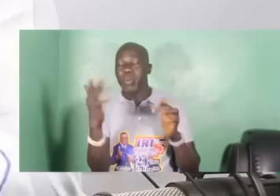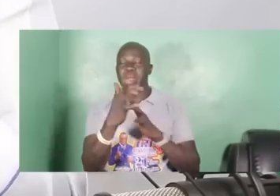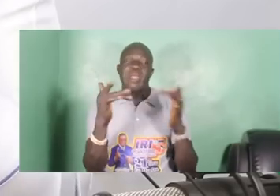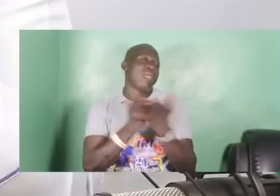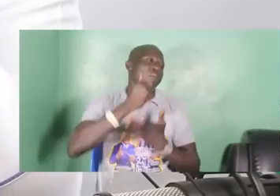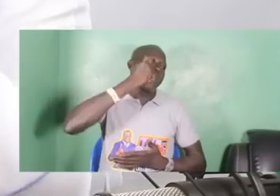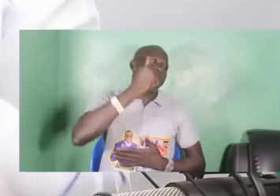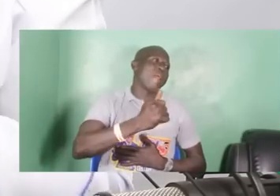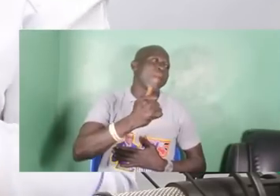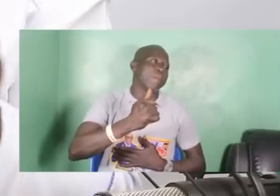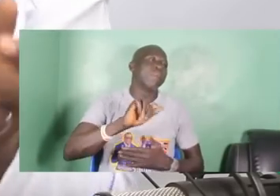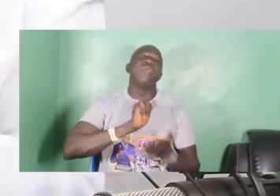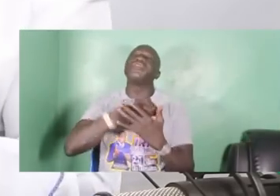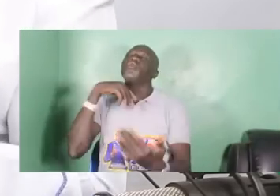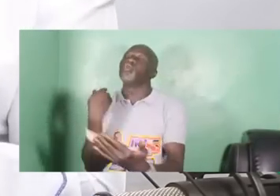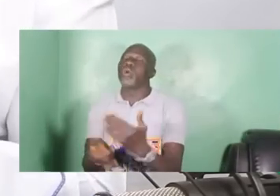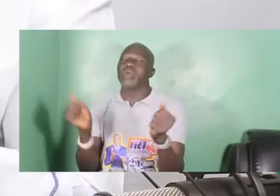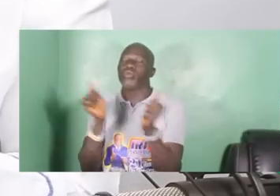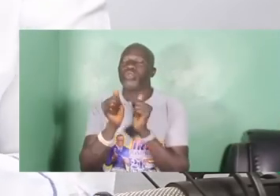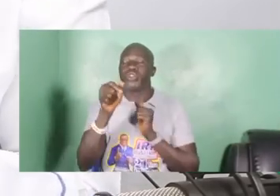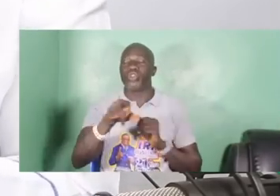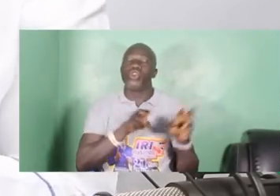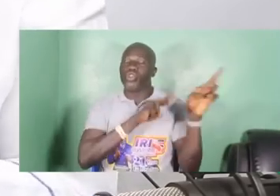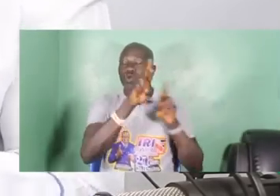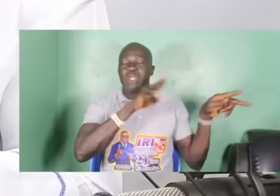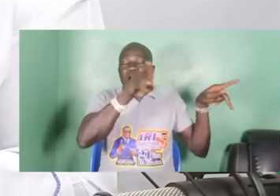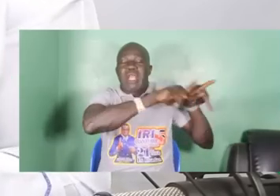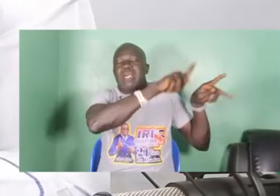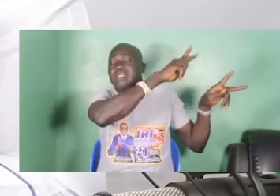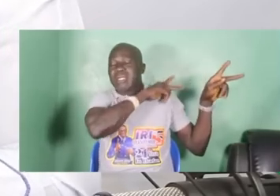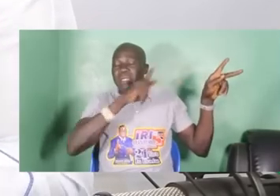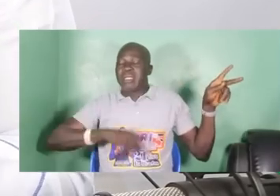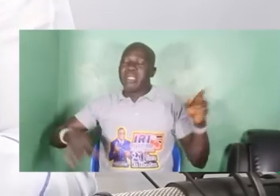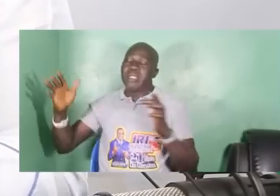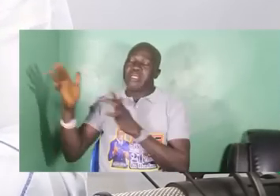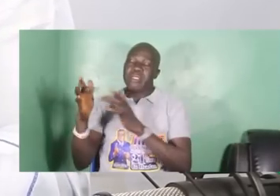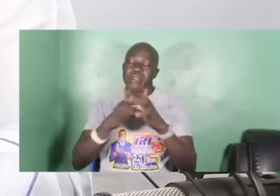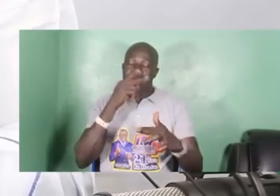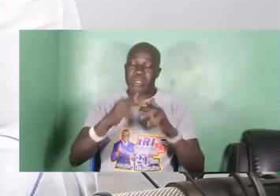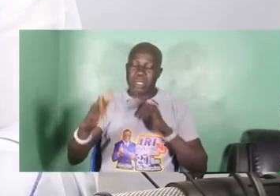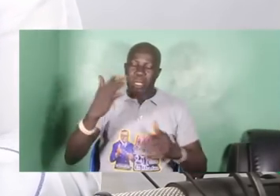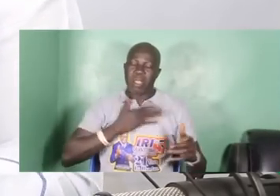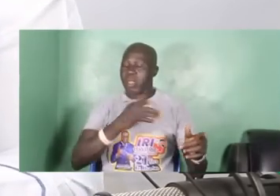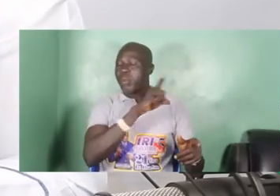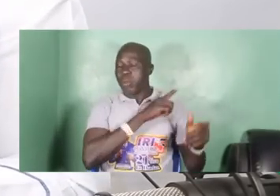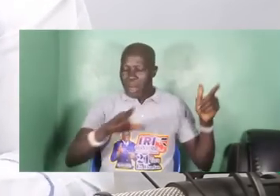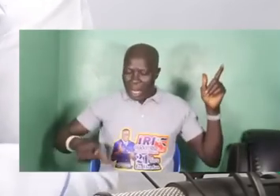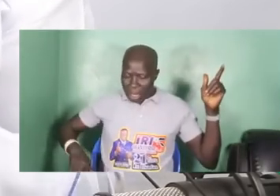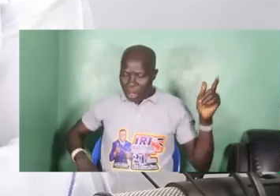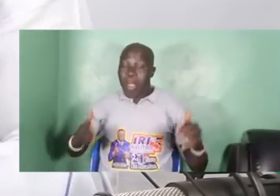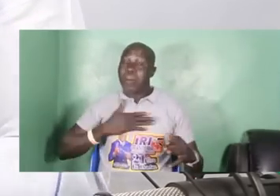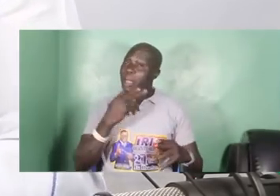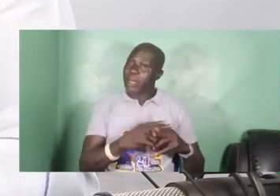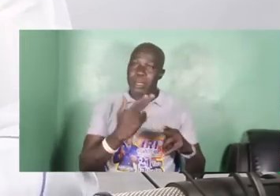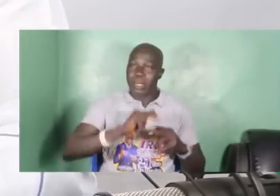of Jesus. You are Jesus. What is the Savior? Yes. Oluwawa. In Jesus' name